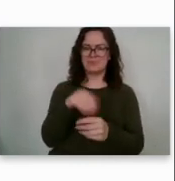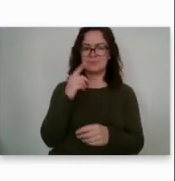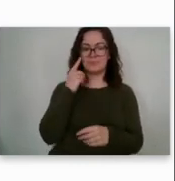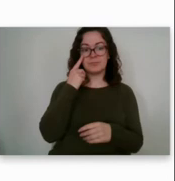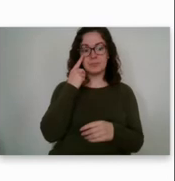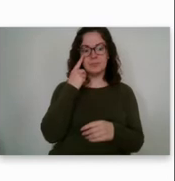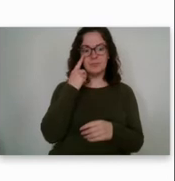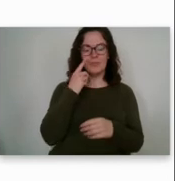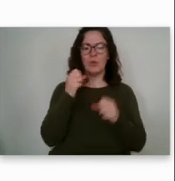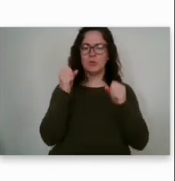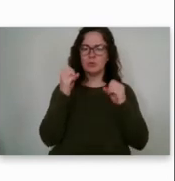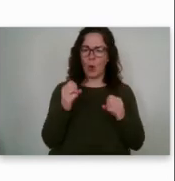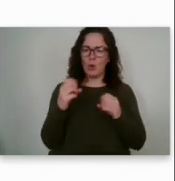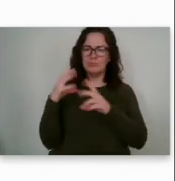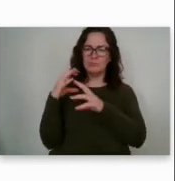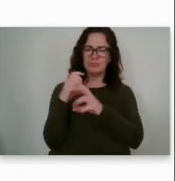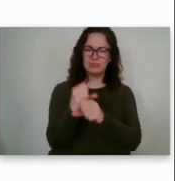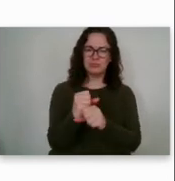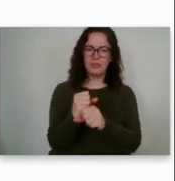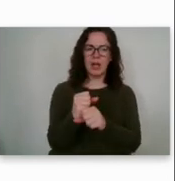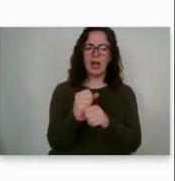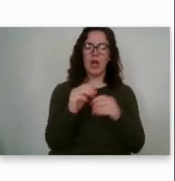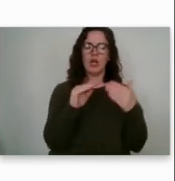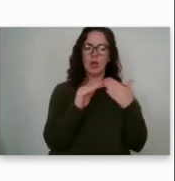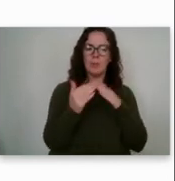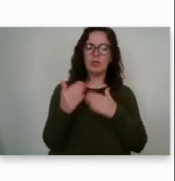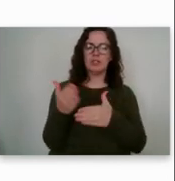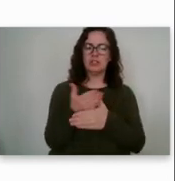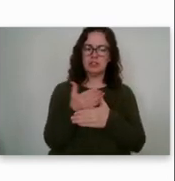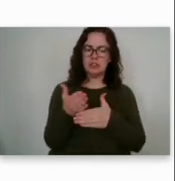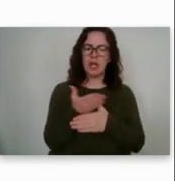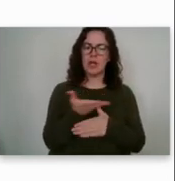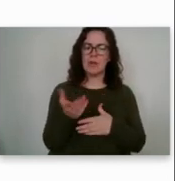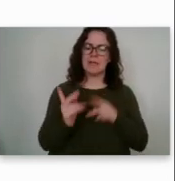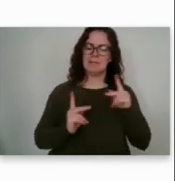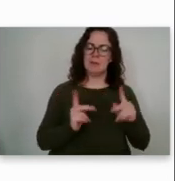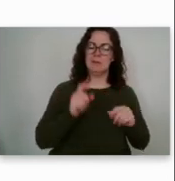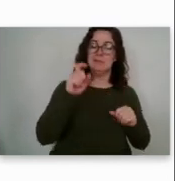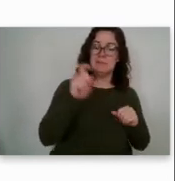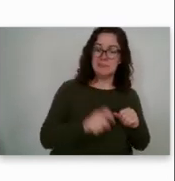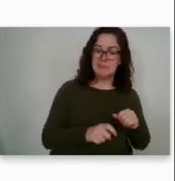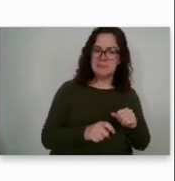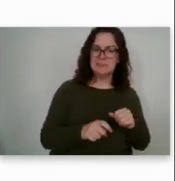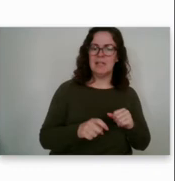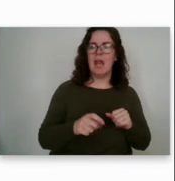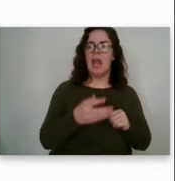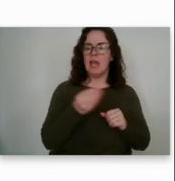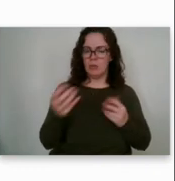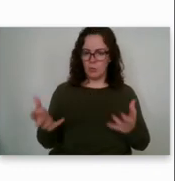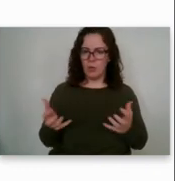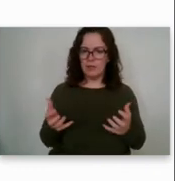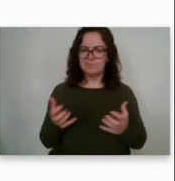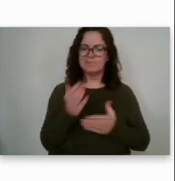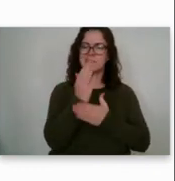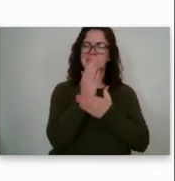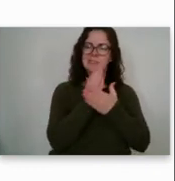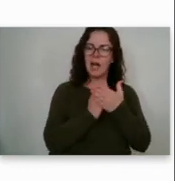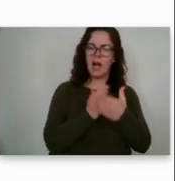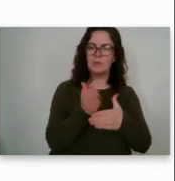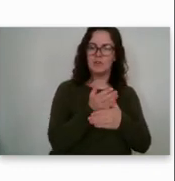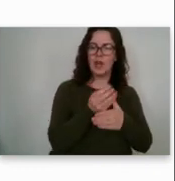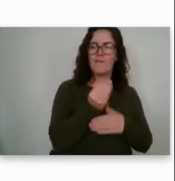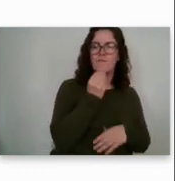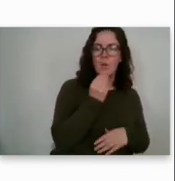So to conclude, in summary, communities share things people need and want. Some share food, others share goods. Goods are materials